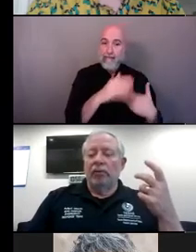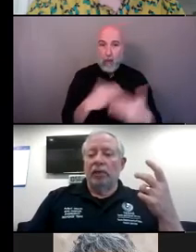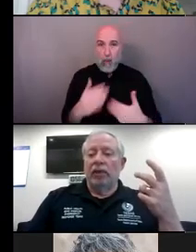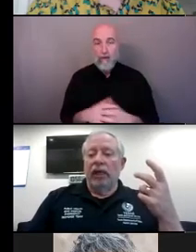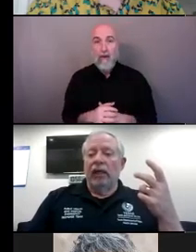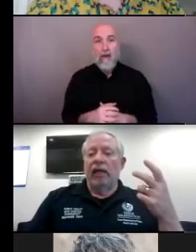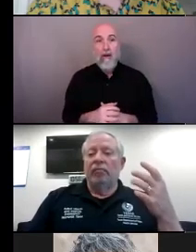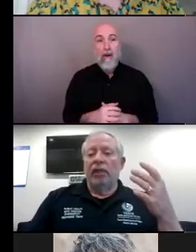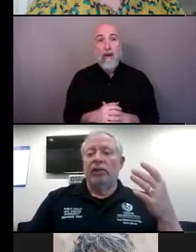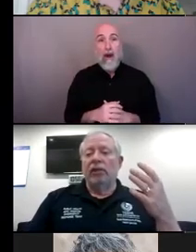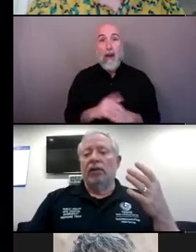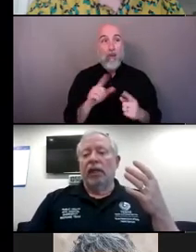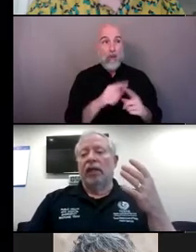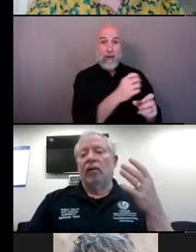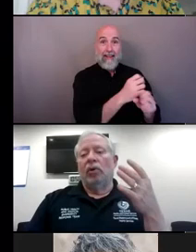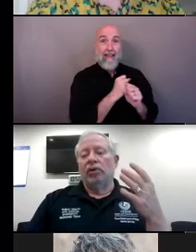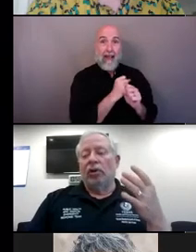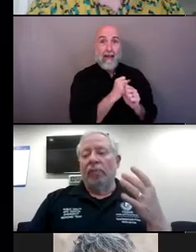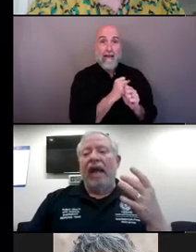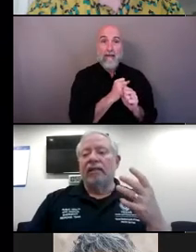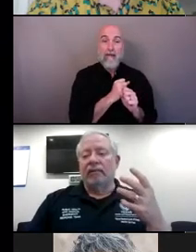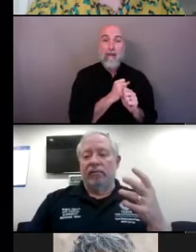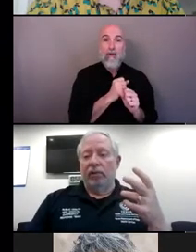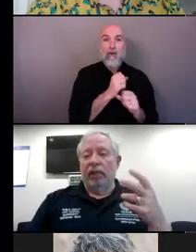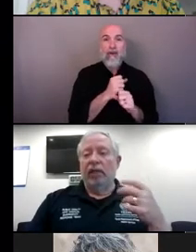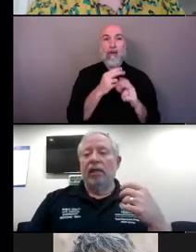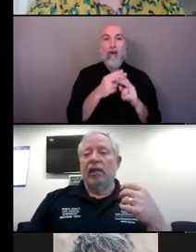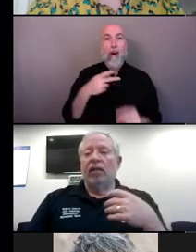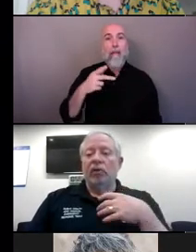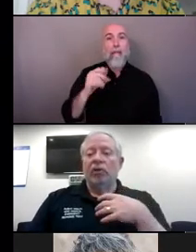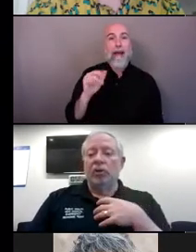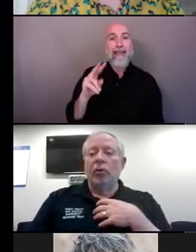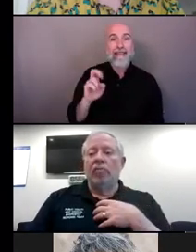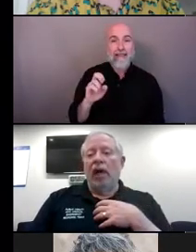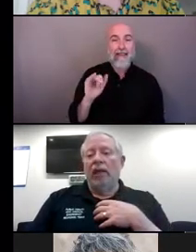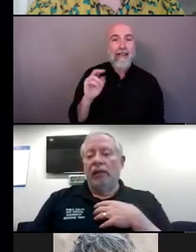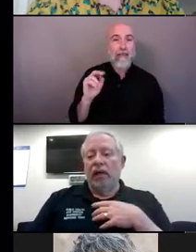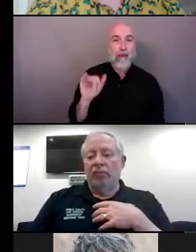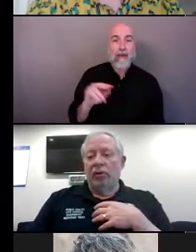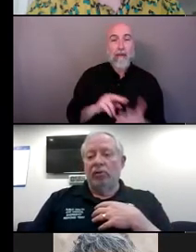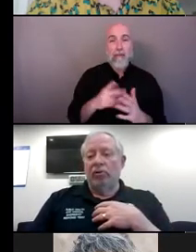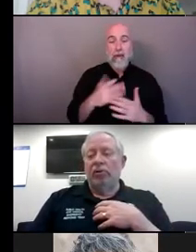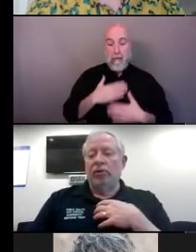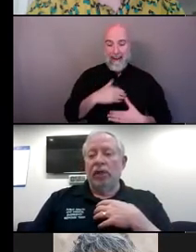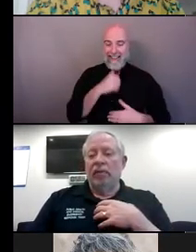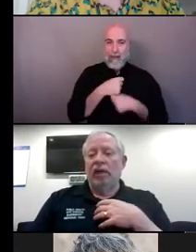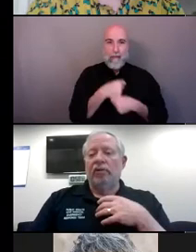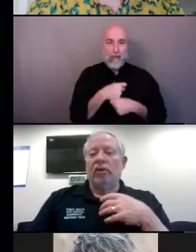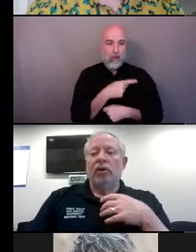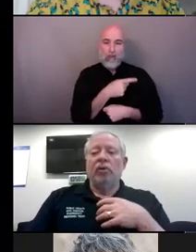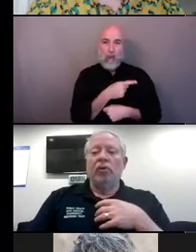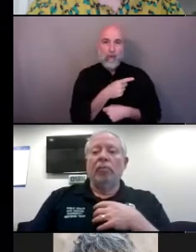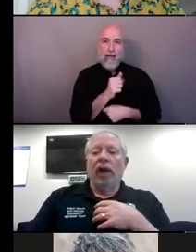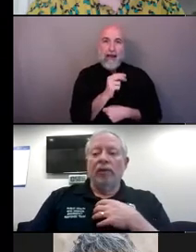When you get that, basically you're getting what's called passive immunity. In other words, your body did not produce those